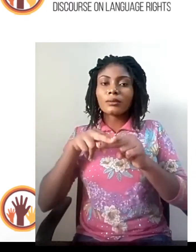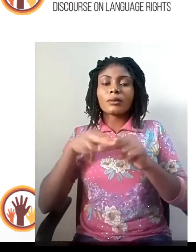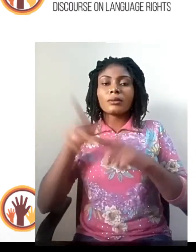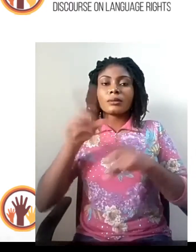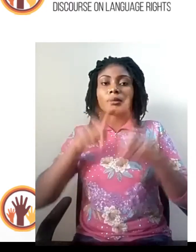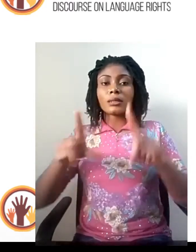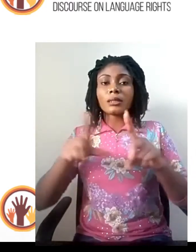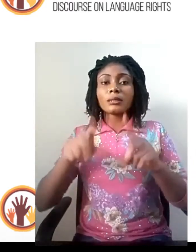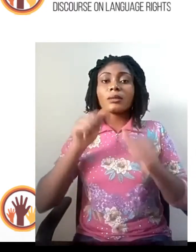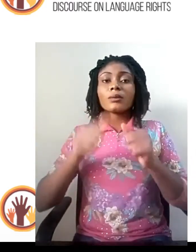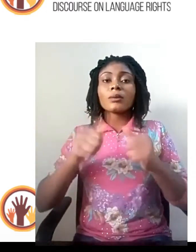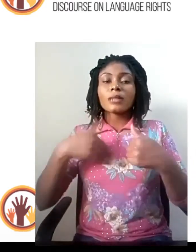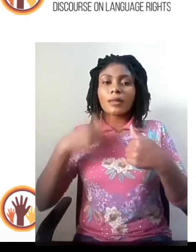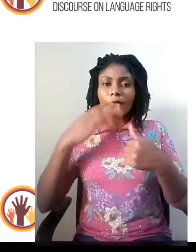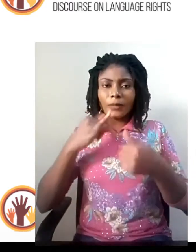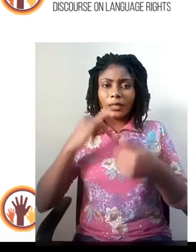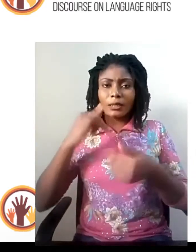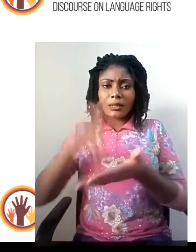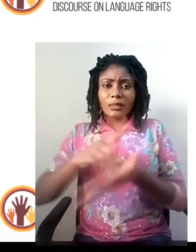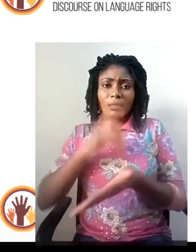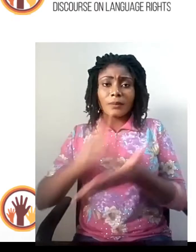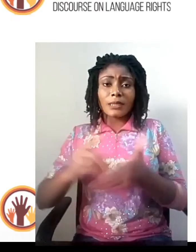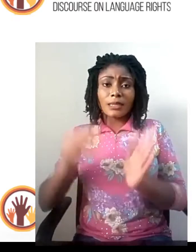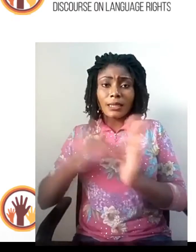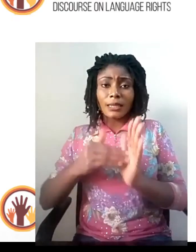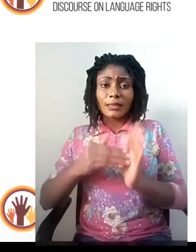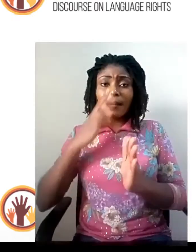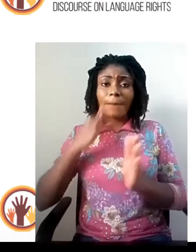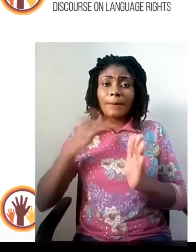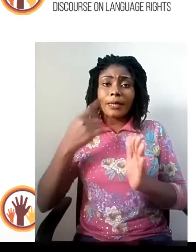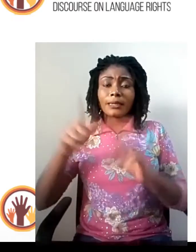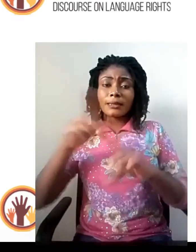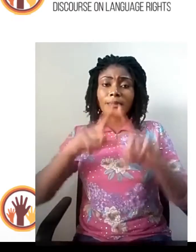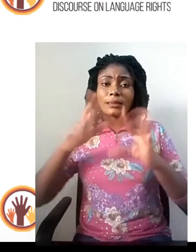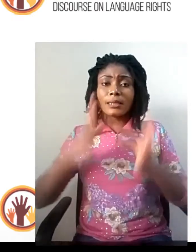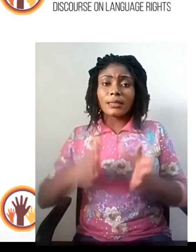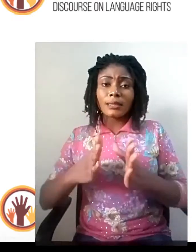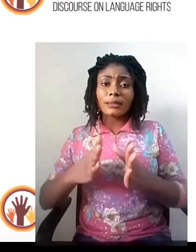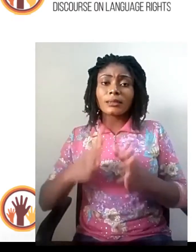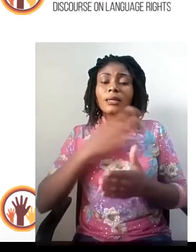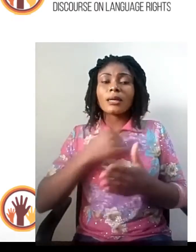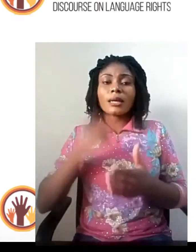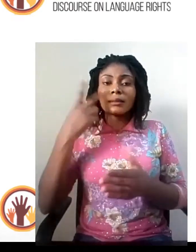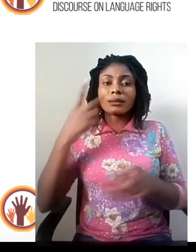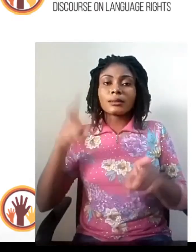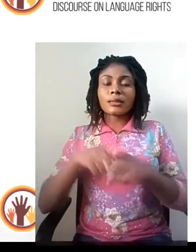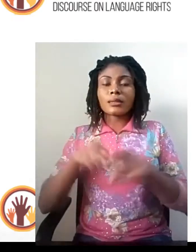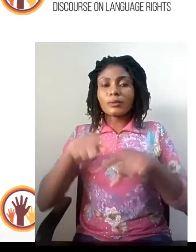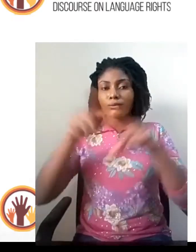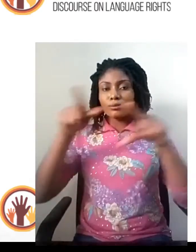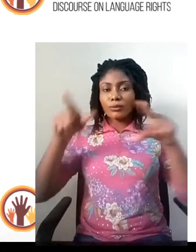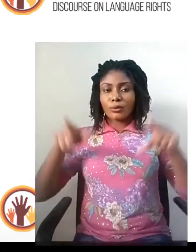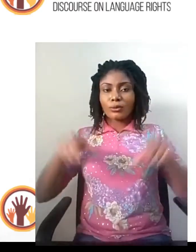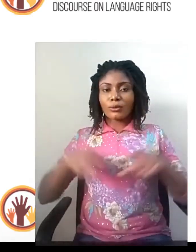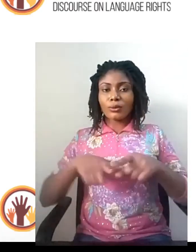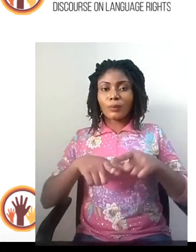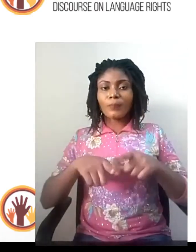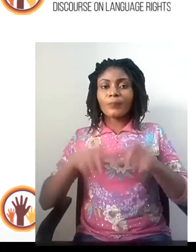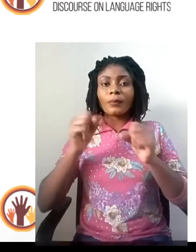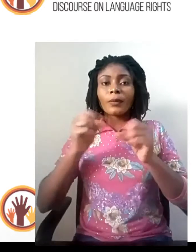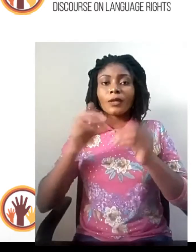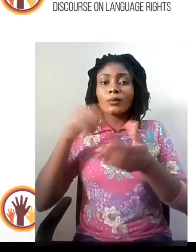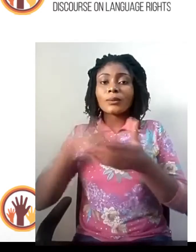discriminated against by the signers themselves and regarded as local. So this speaks to the